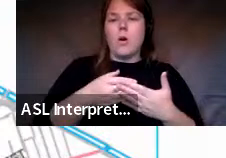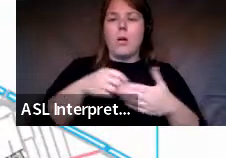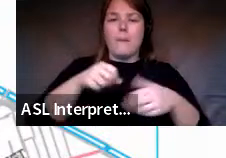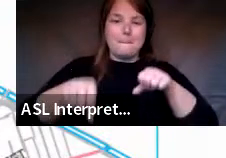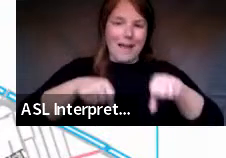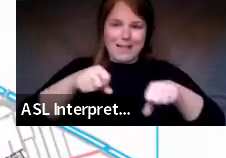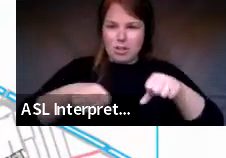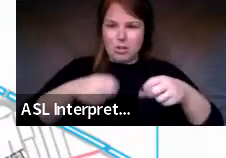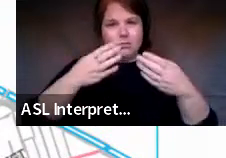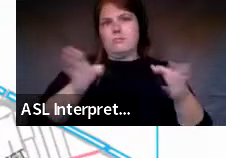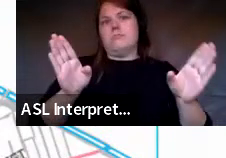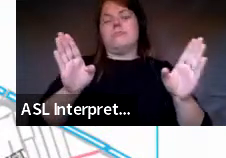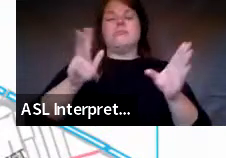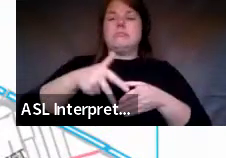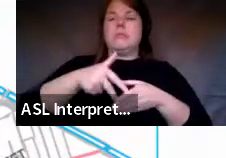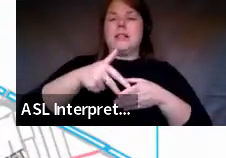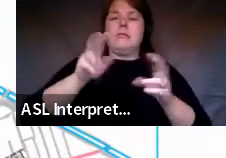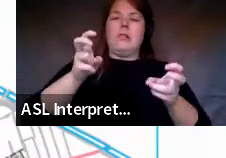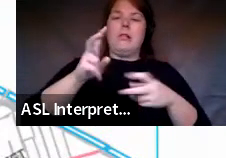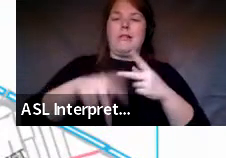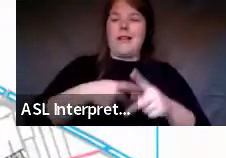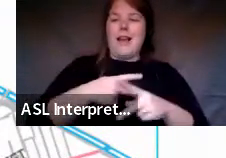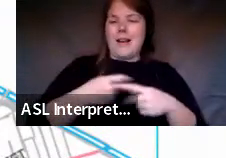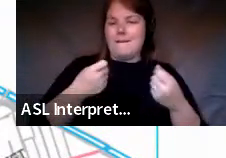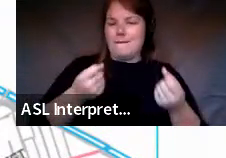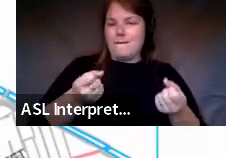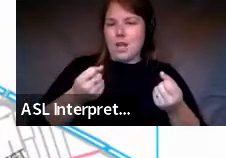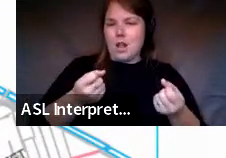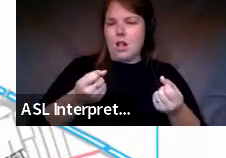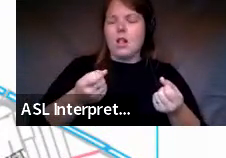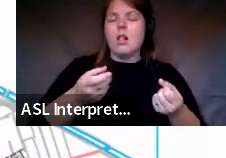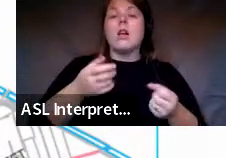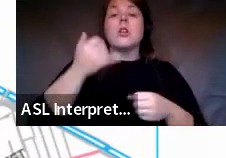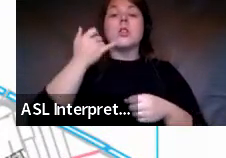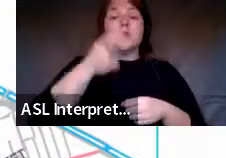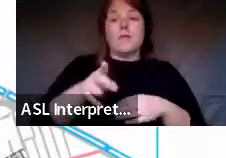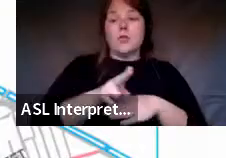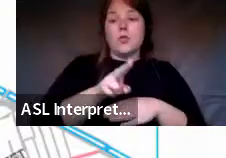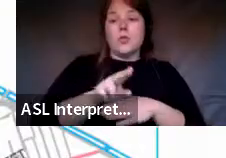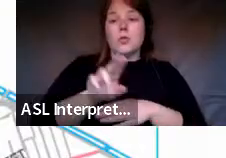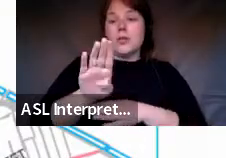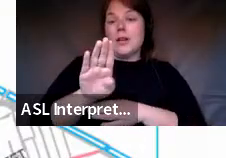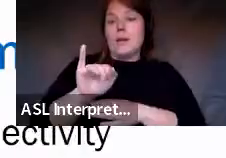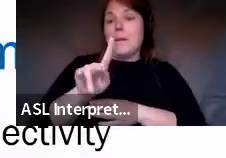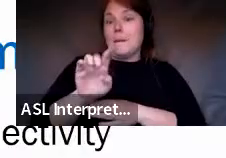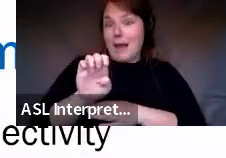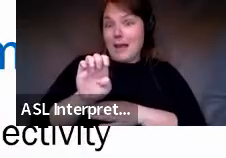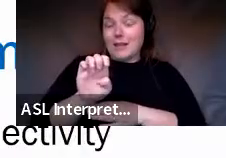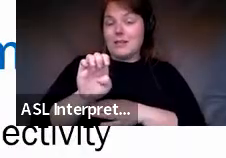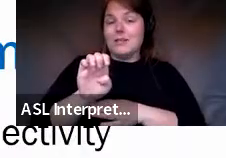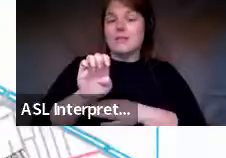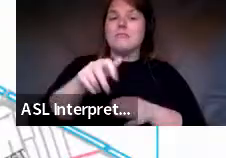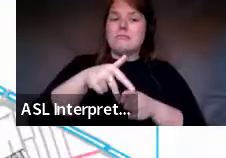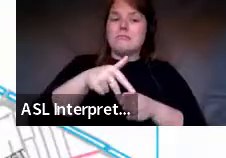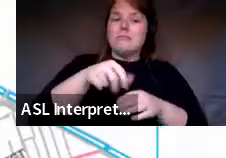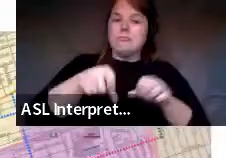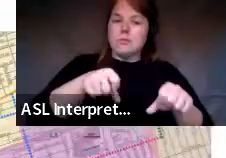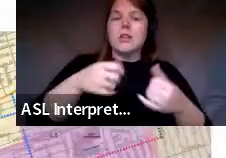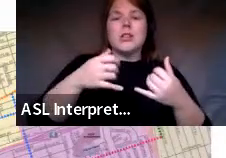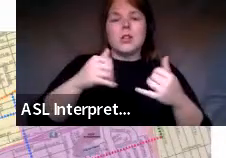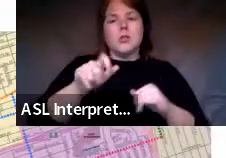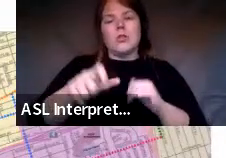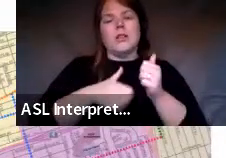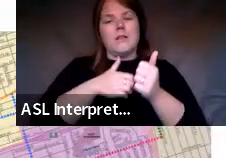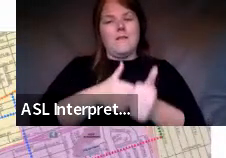bicycles as another vehicle. So even though you are using a bike, you still have to